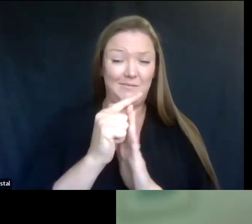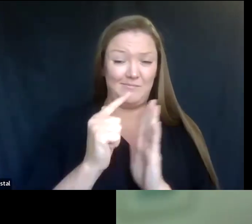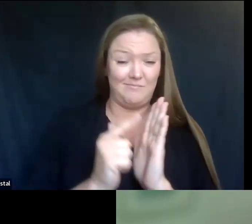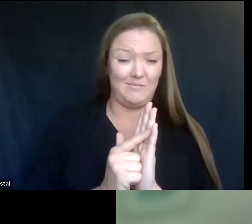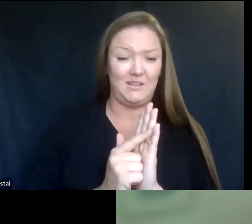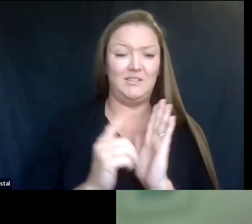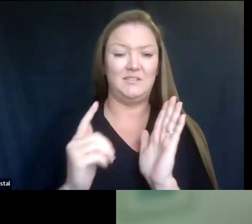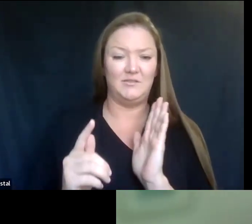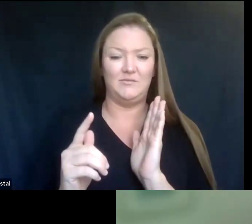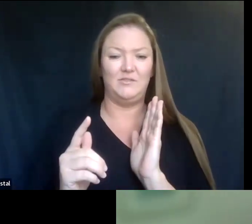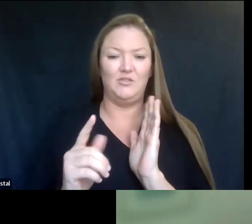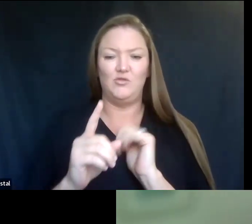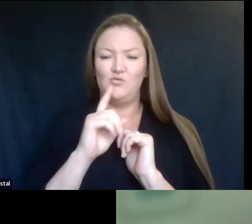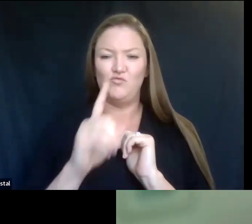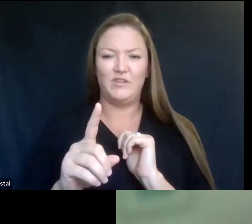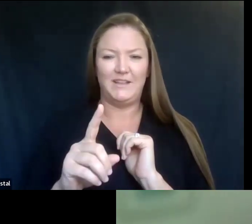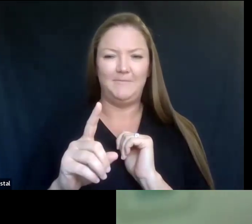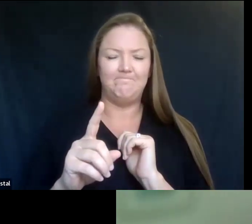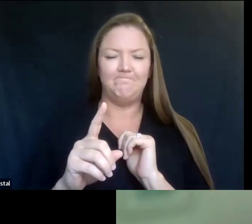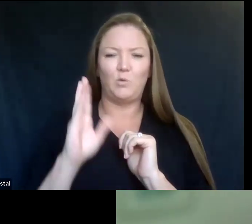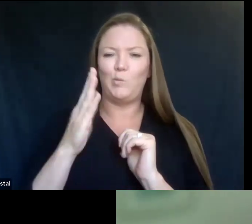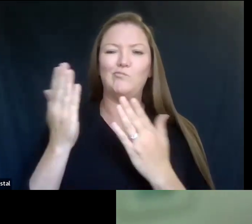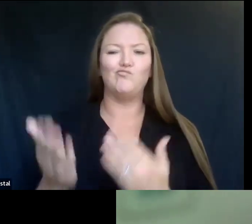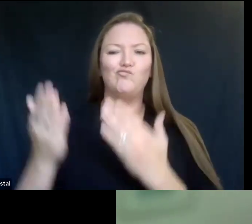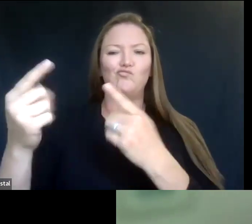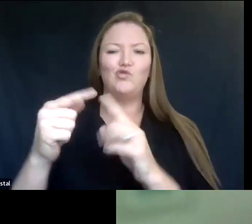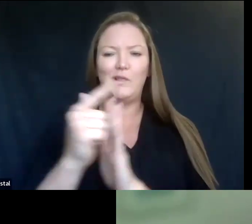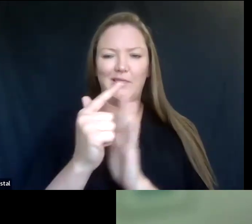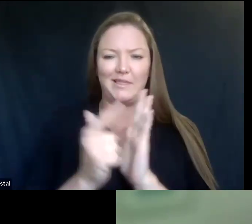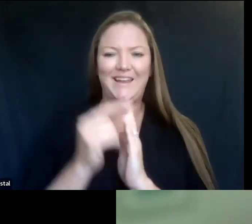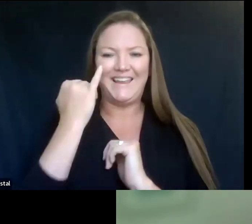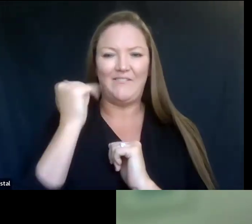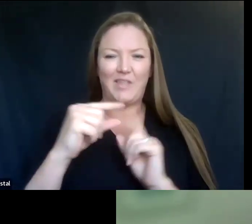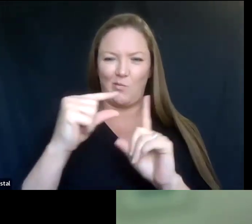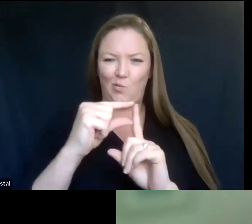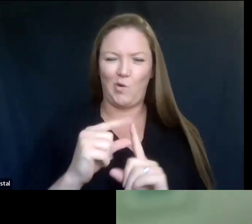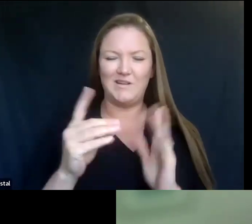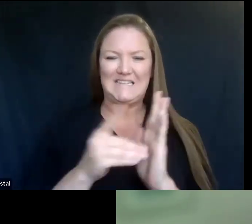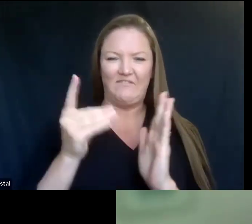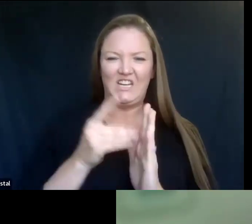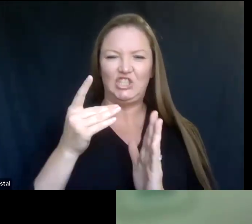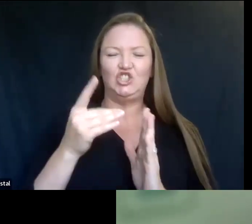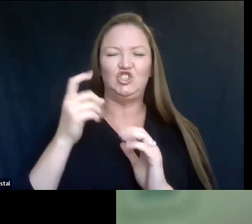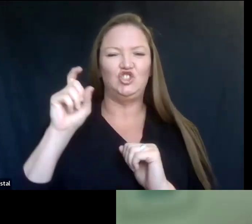governance, but we're going to be making a recommendation to the legislature whether or not those definitions should be updated for frontier AI. Now, as I mentioned,